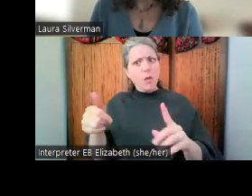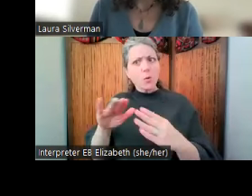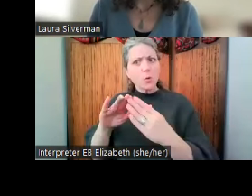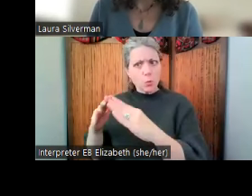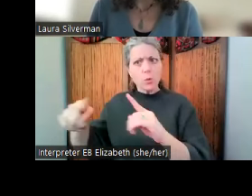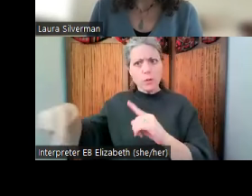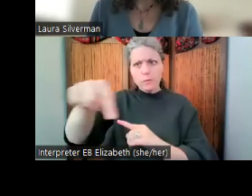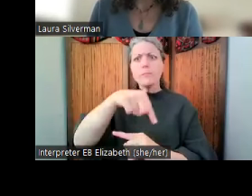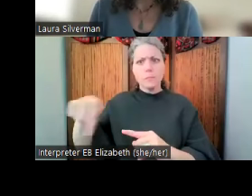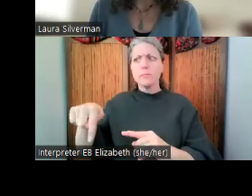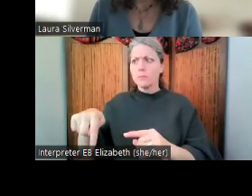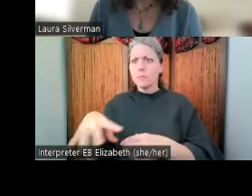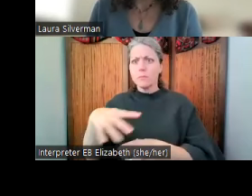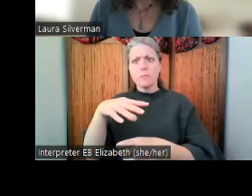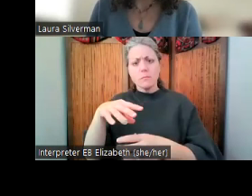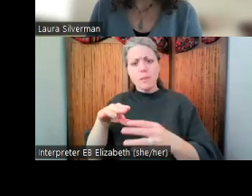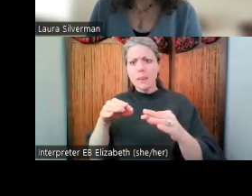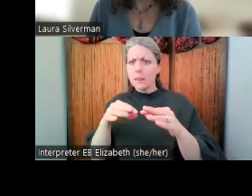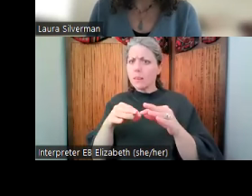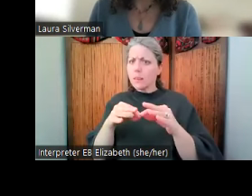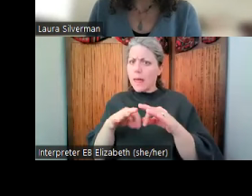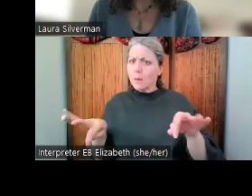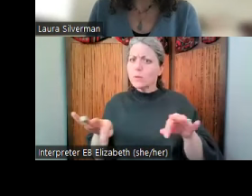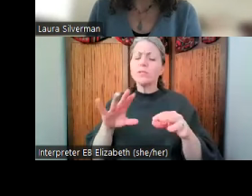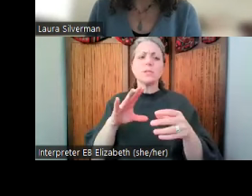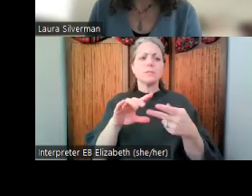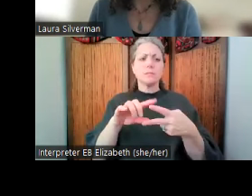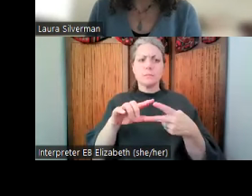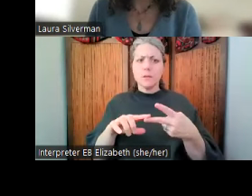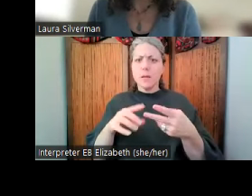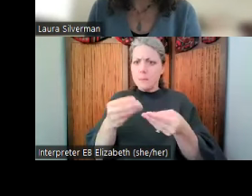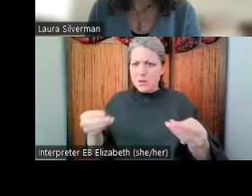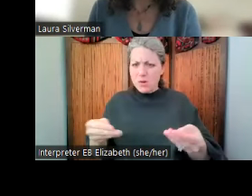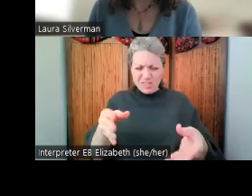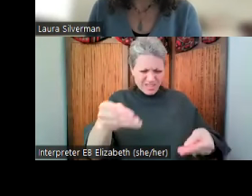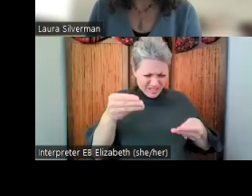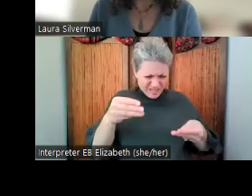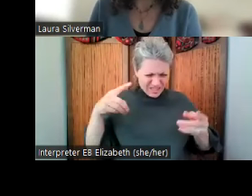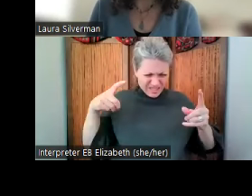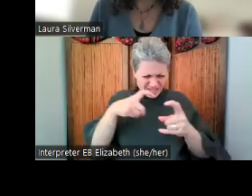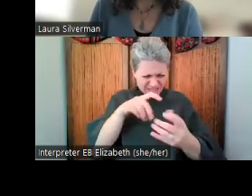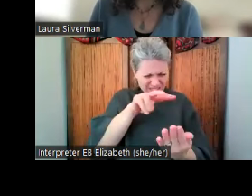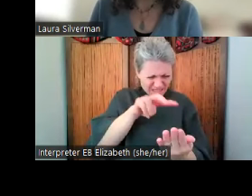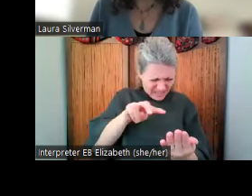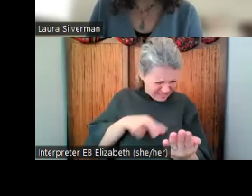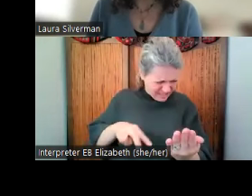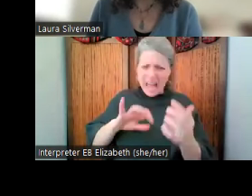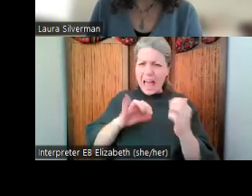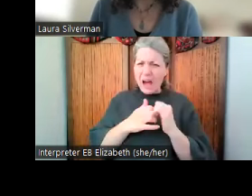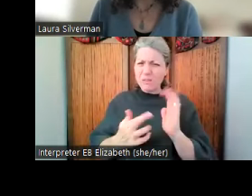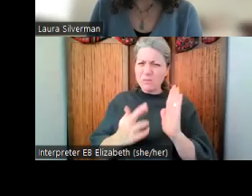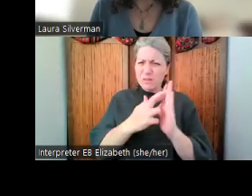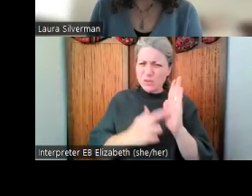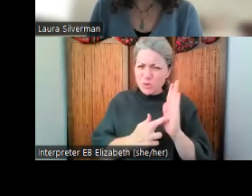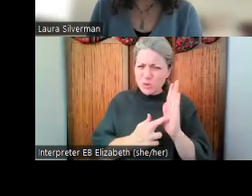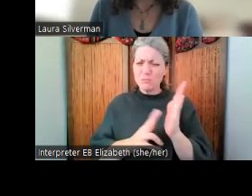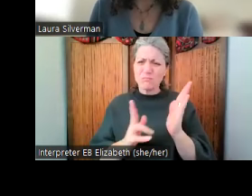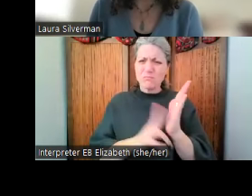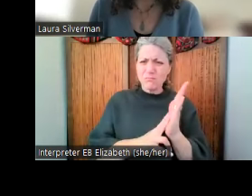the language and the materials that we encounter when you think about registering, or if you look on